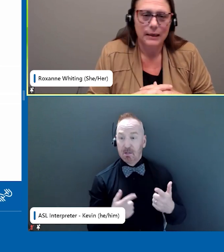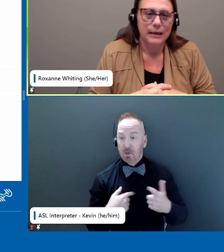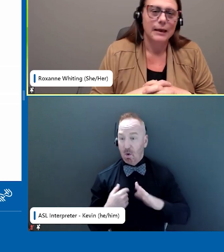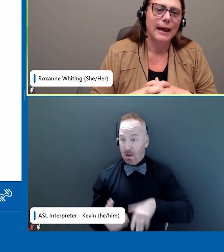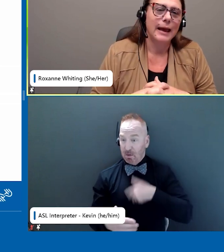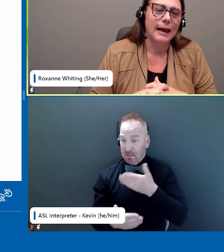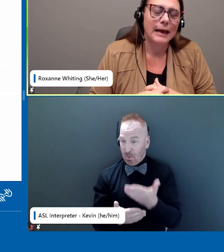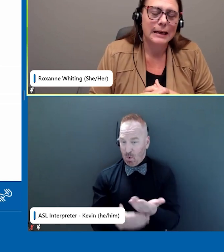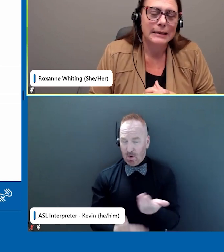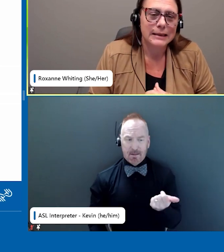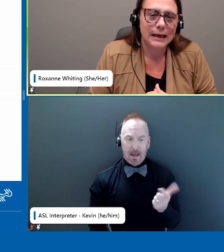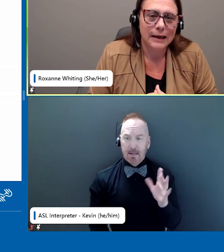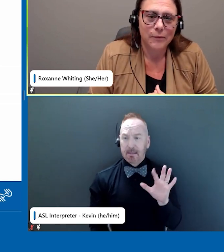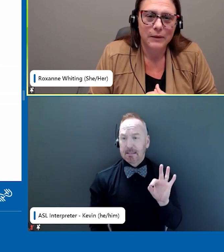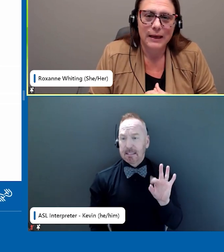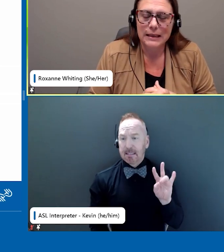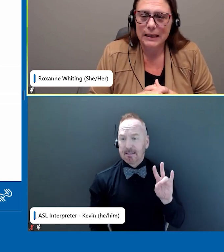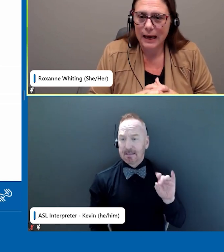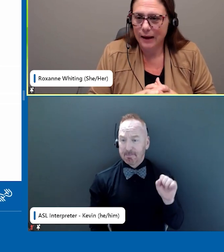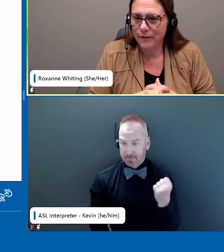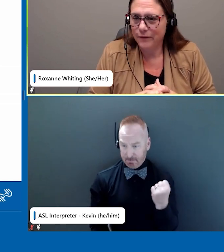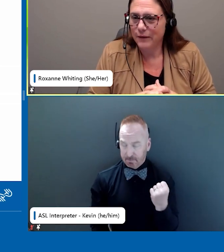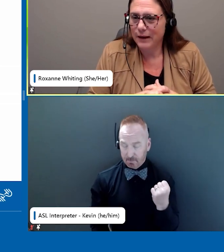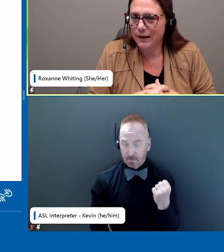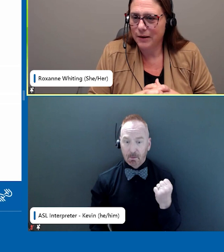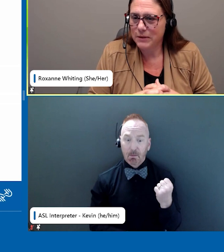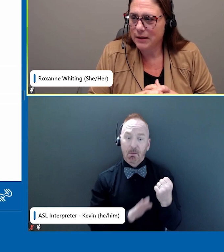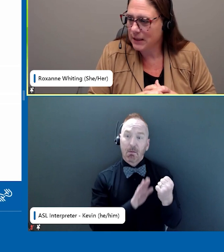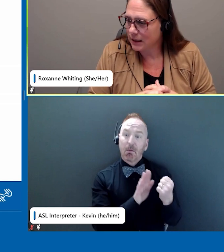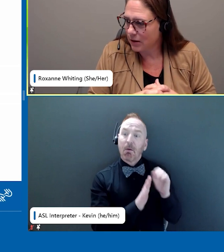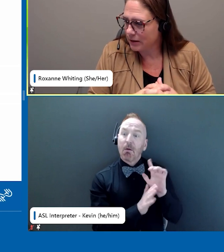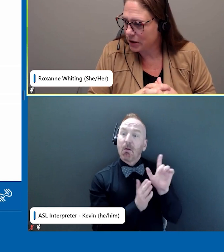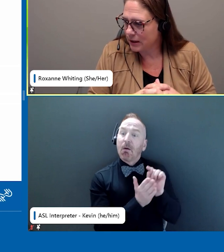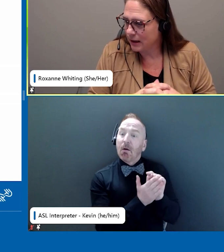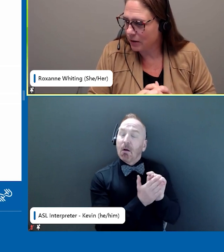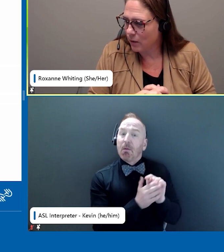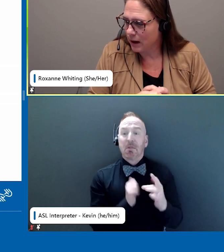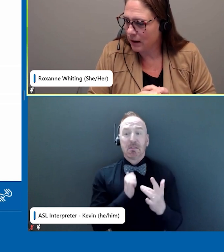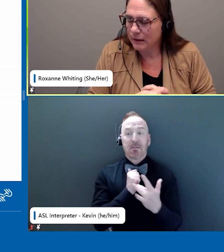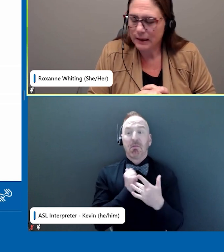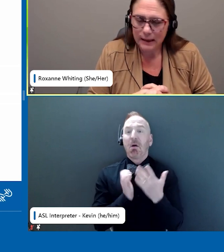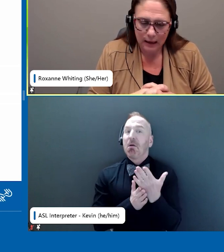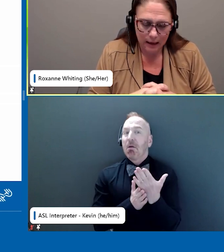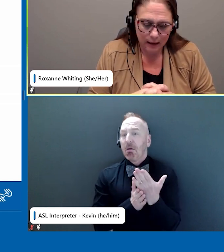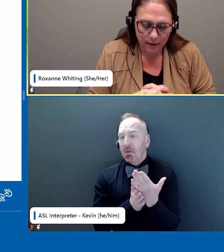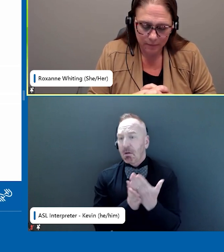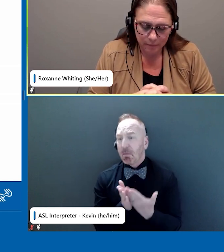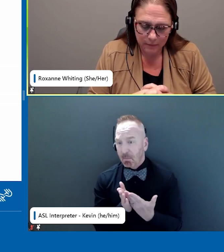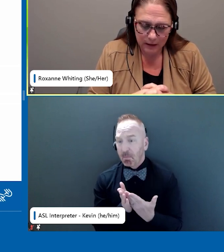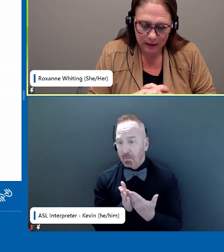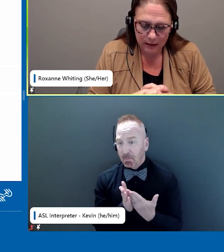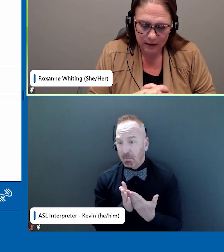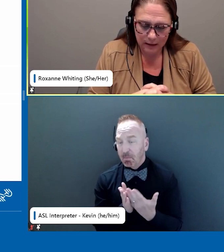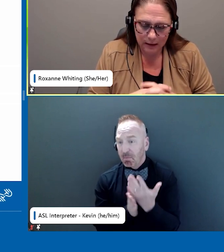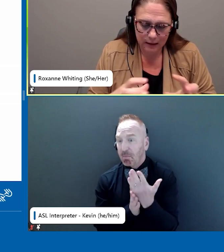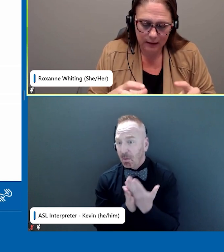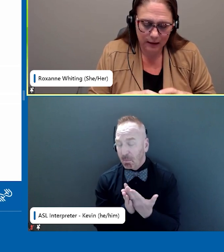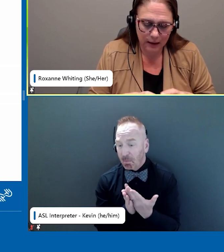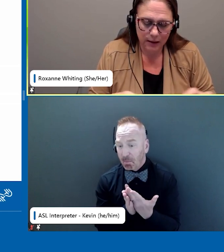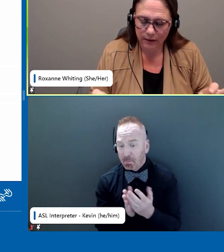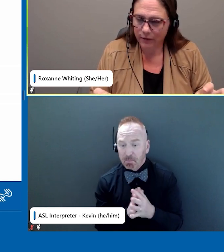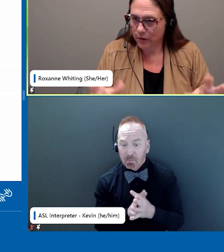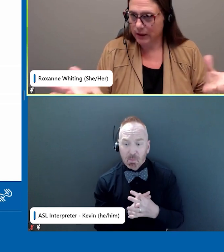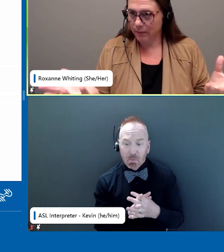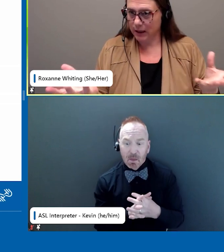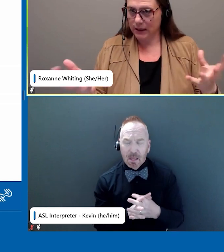70s, and they did have some technology there where, um,